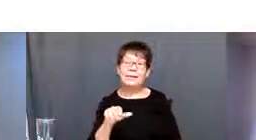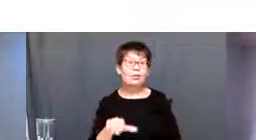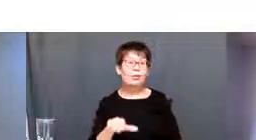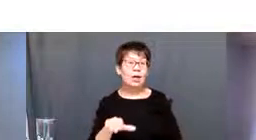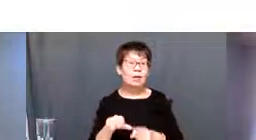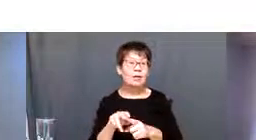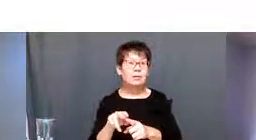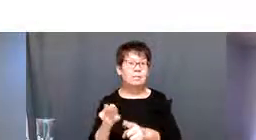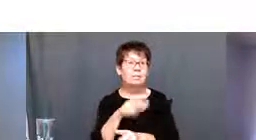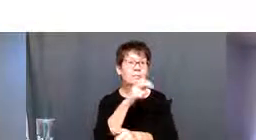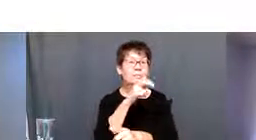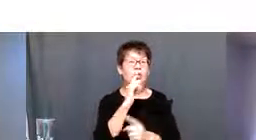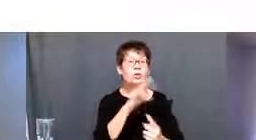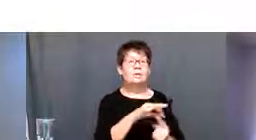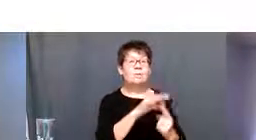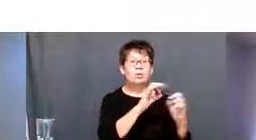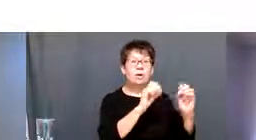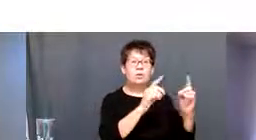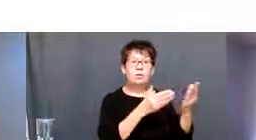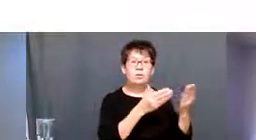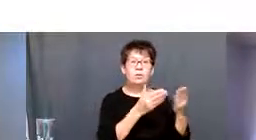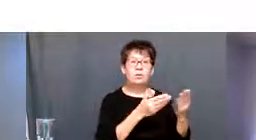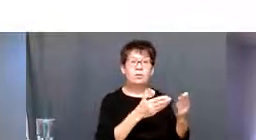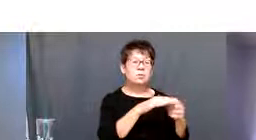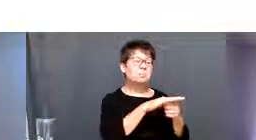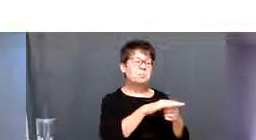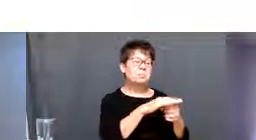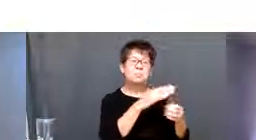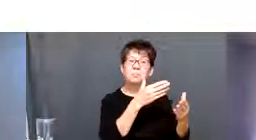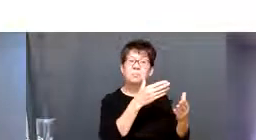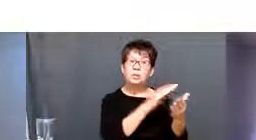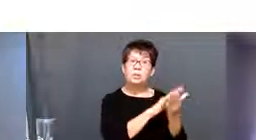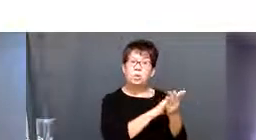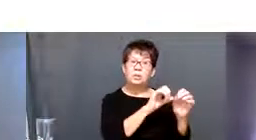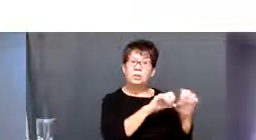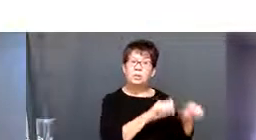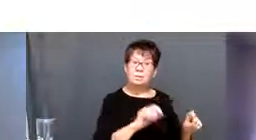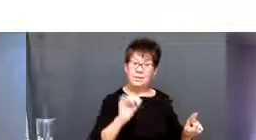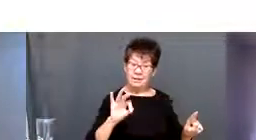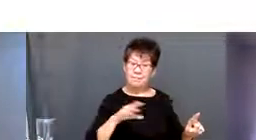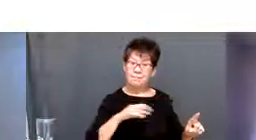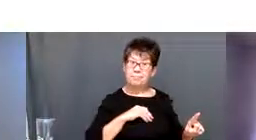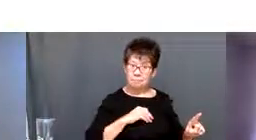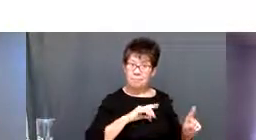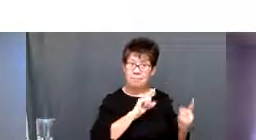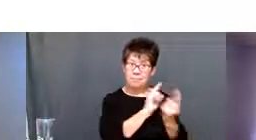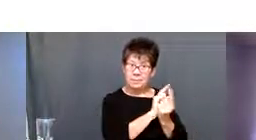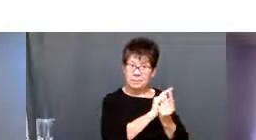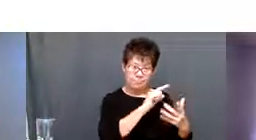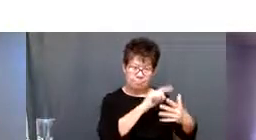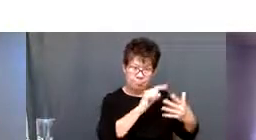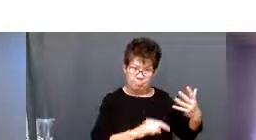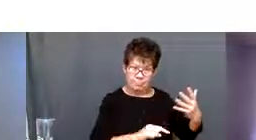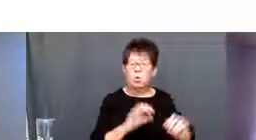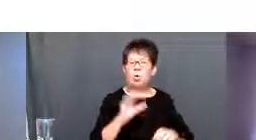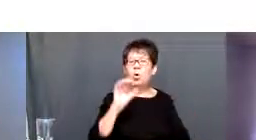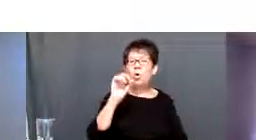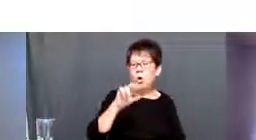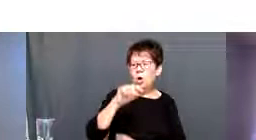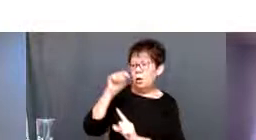transition to either special education services in their local school system if they're eligible, or they can choose to access